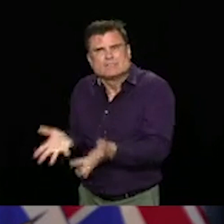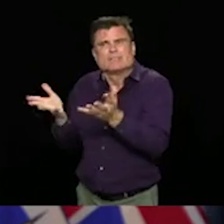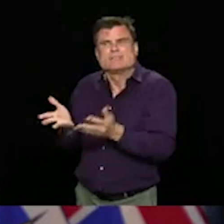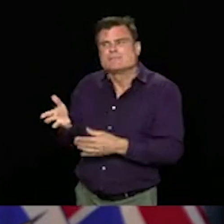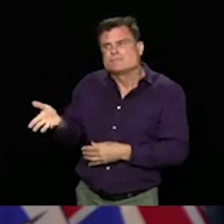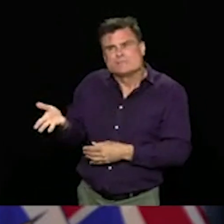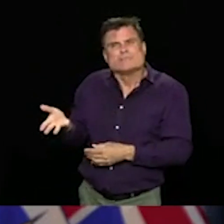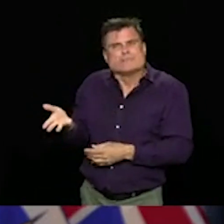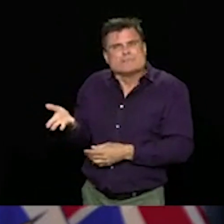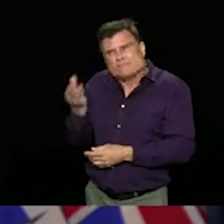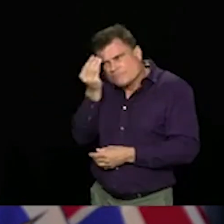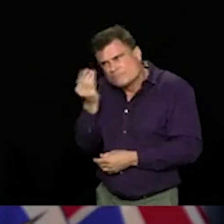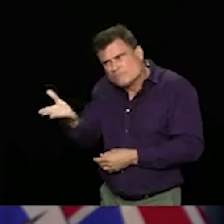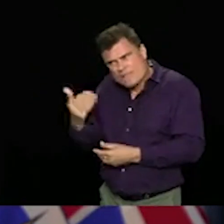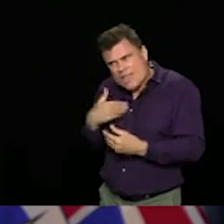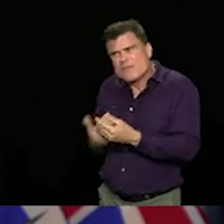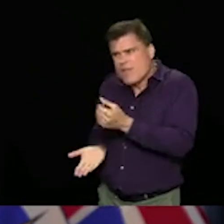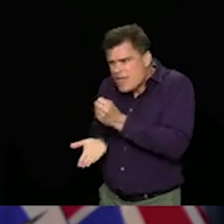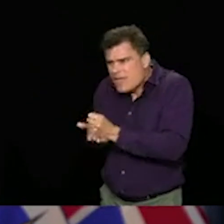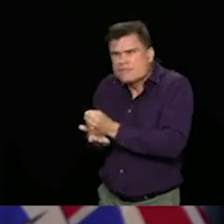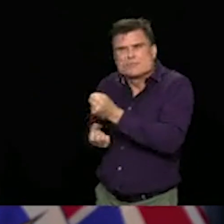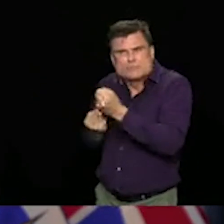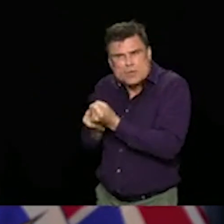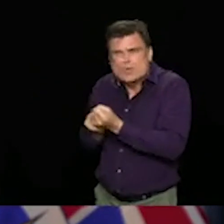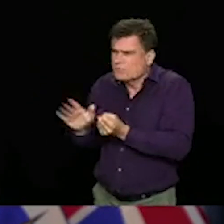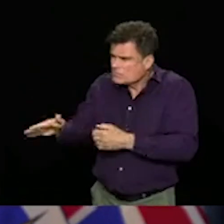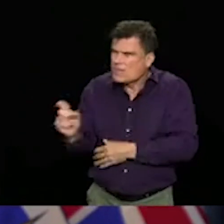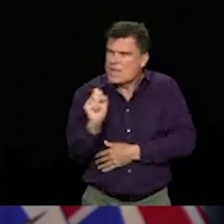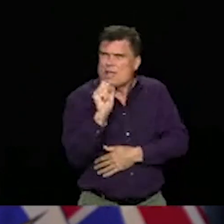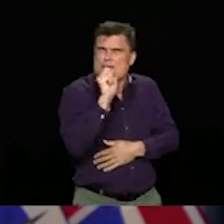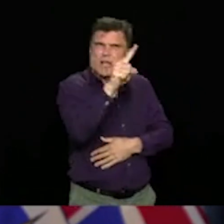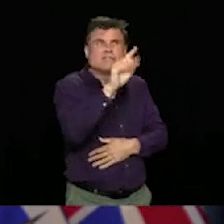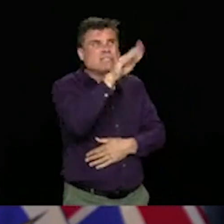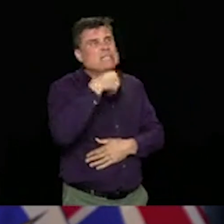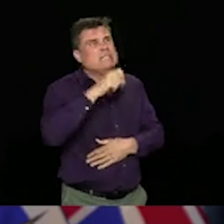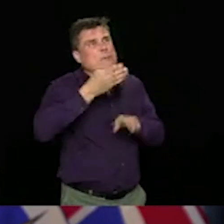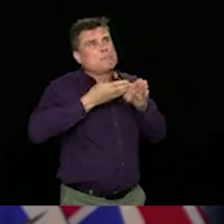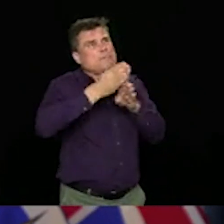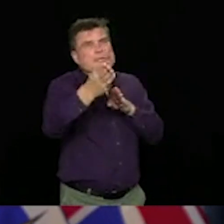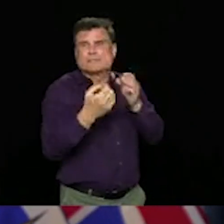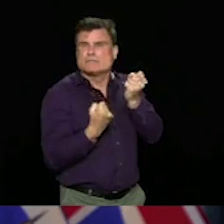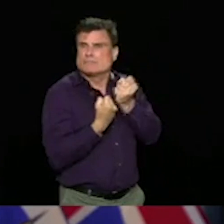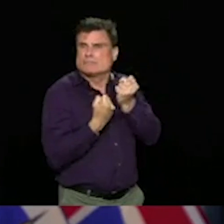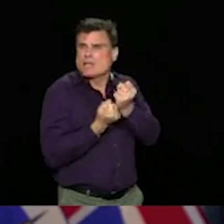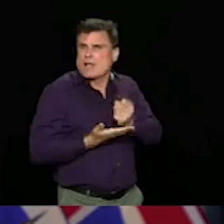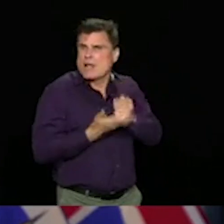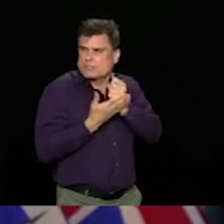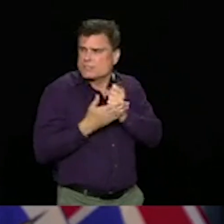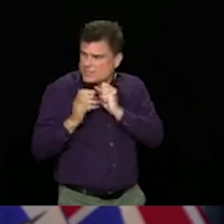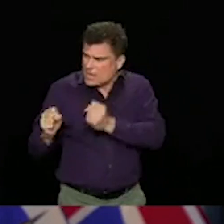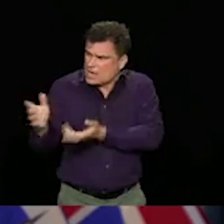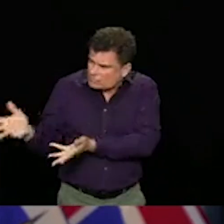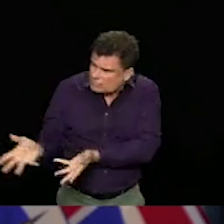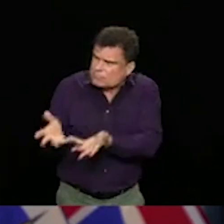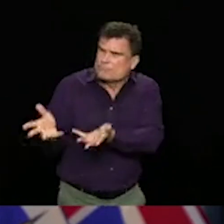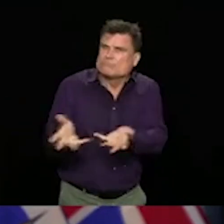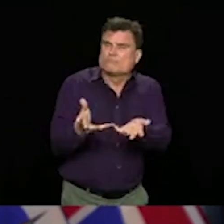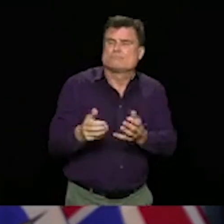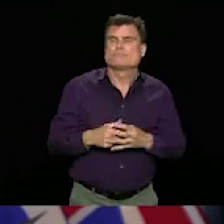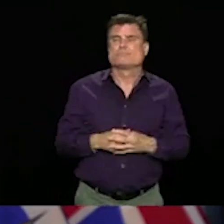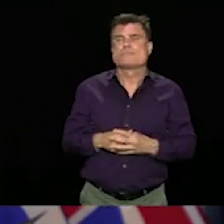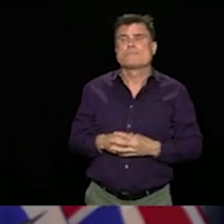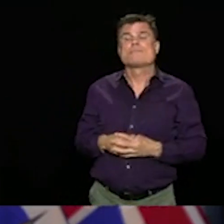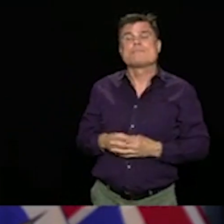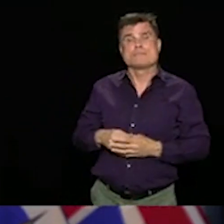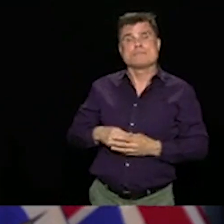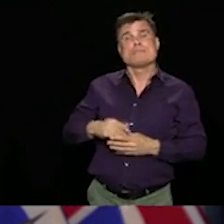have supports. We can help you. We know that as well the safe housing that's been provided with the appropriate supports for